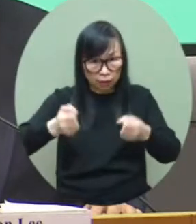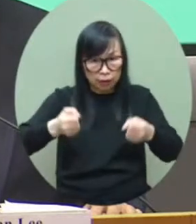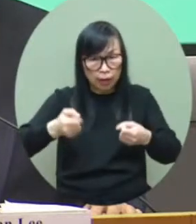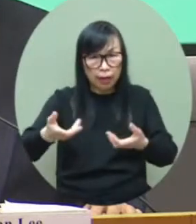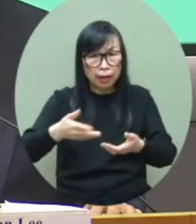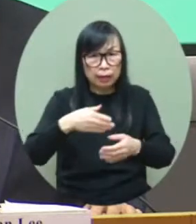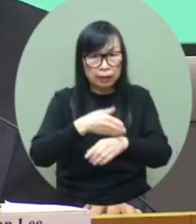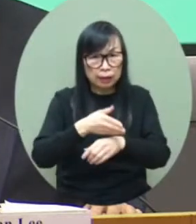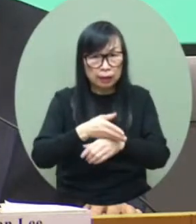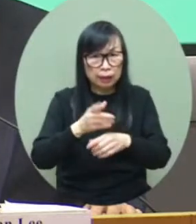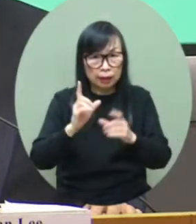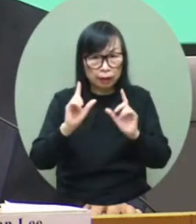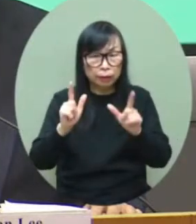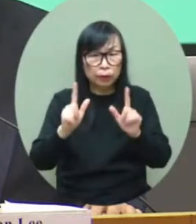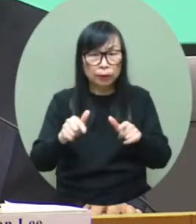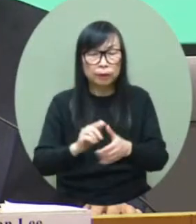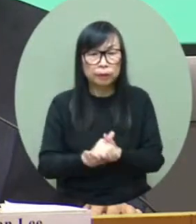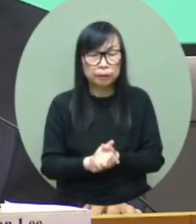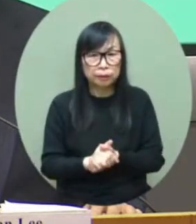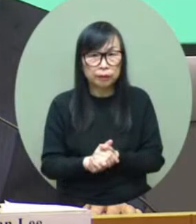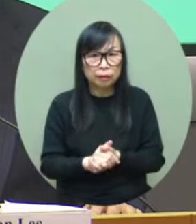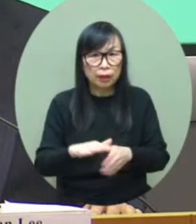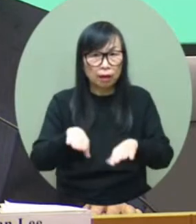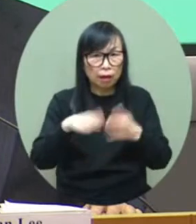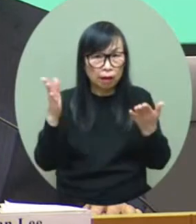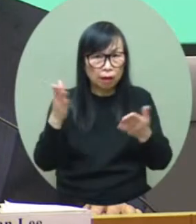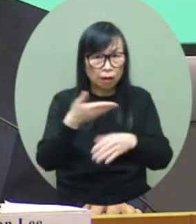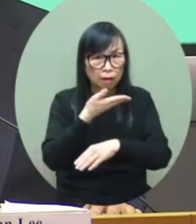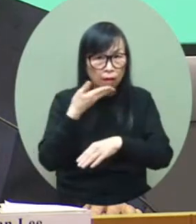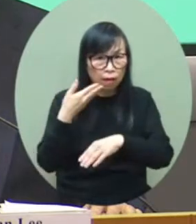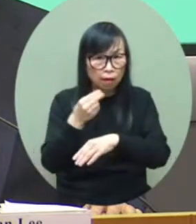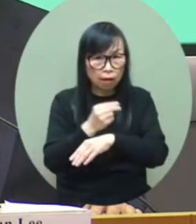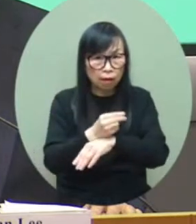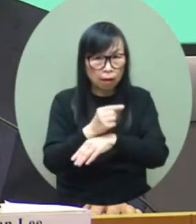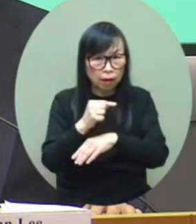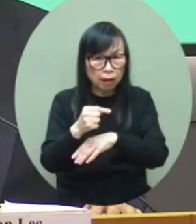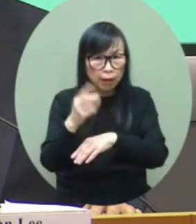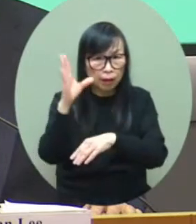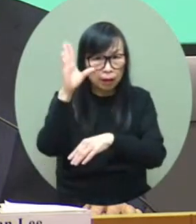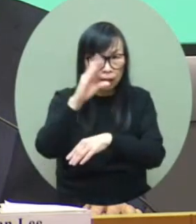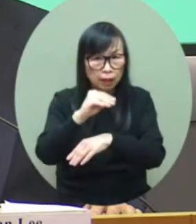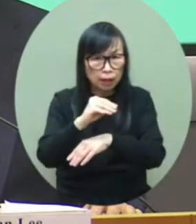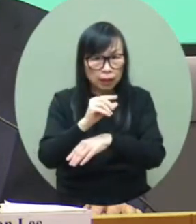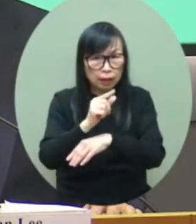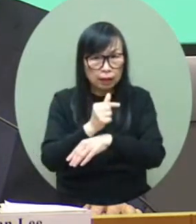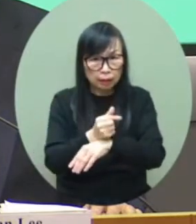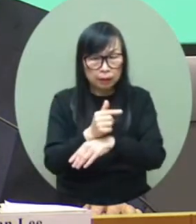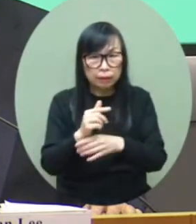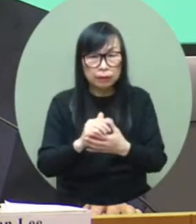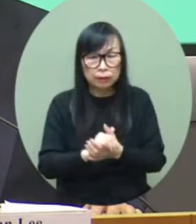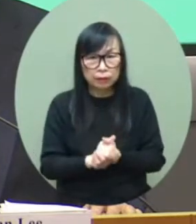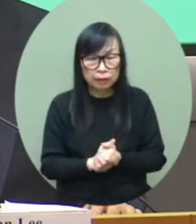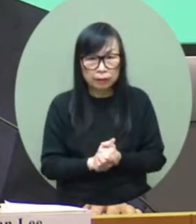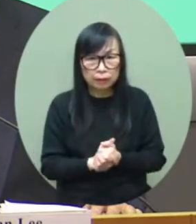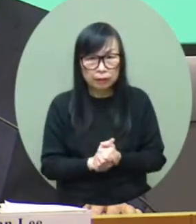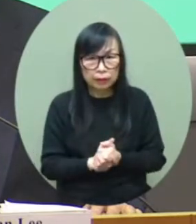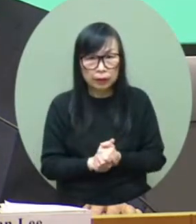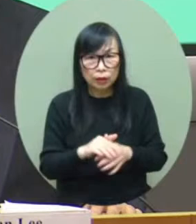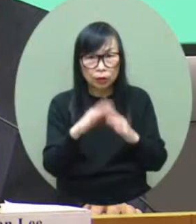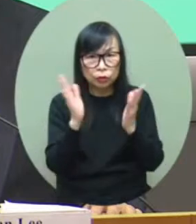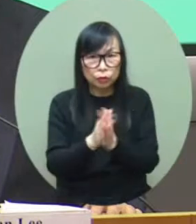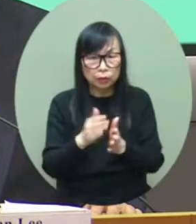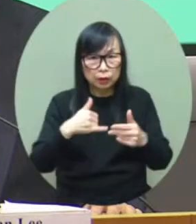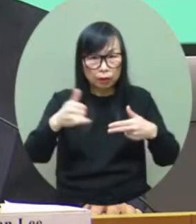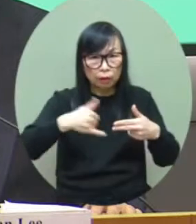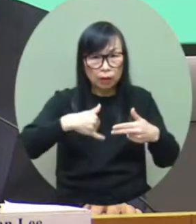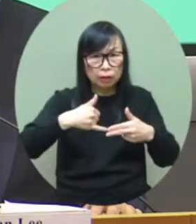Initially, we will allow cars transporting coffins to park first. And then the opening hours will be from 7 a.m.